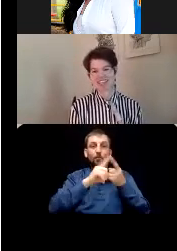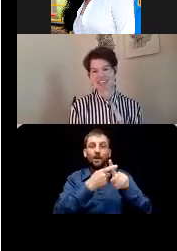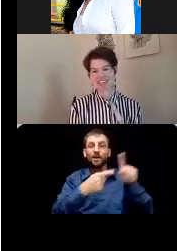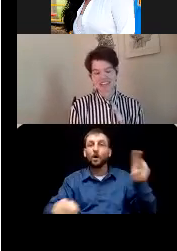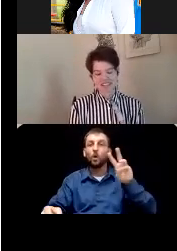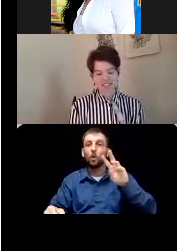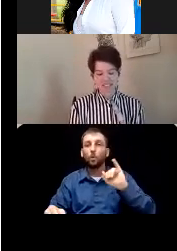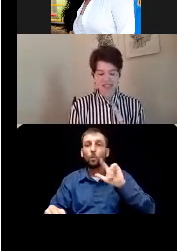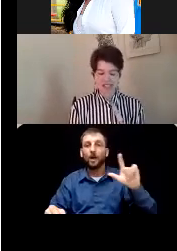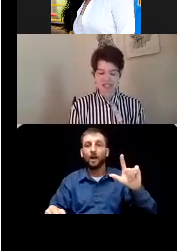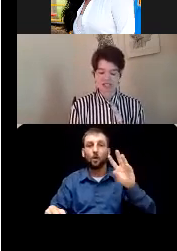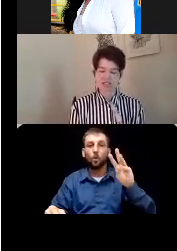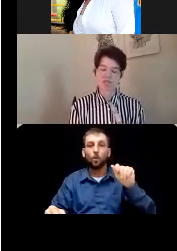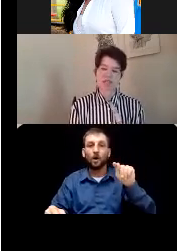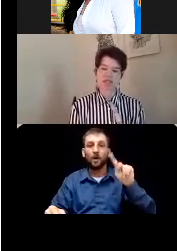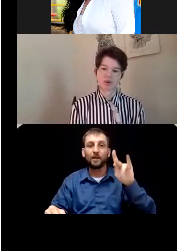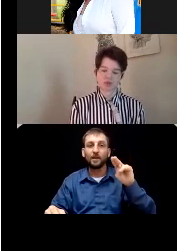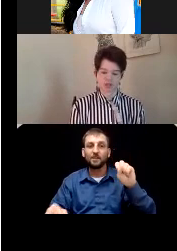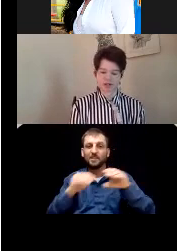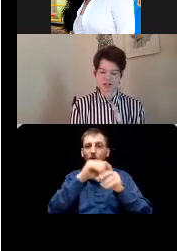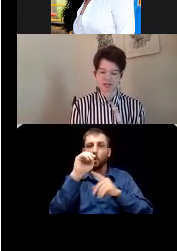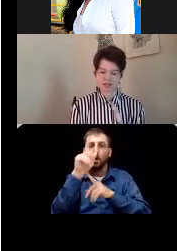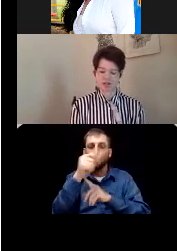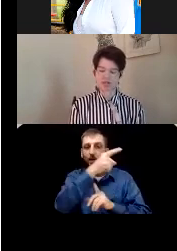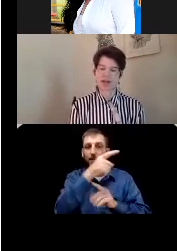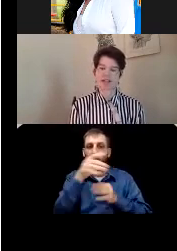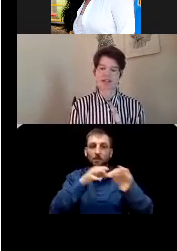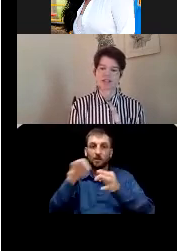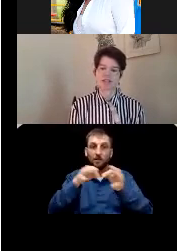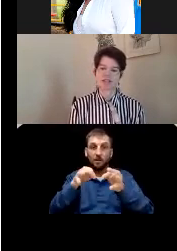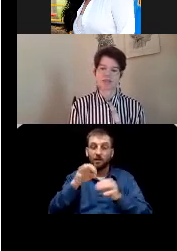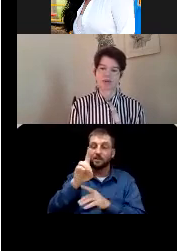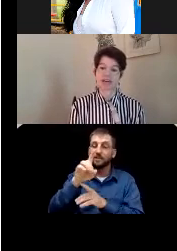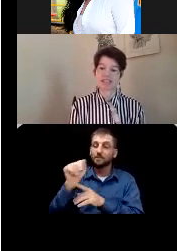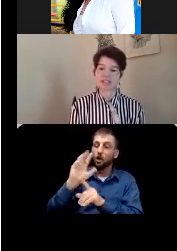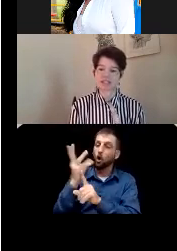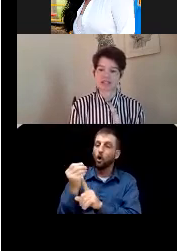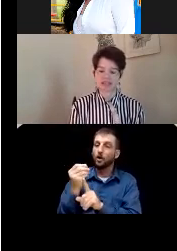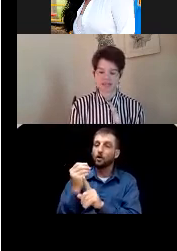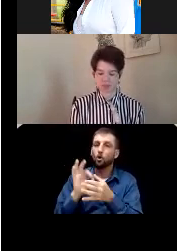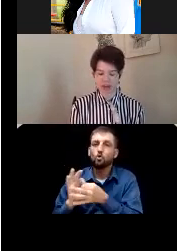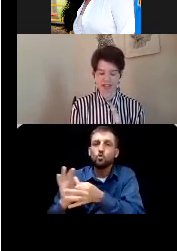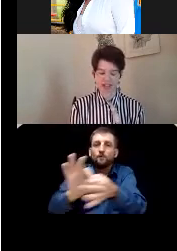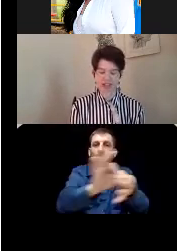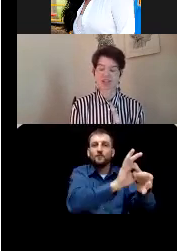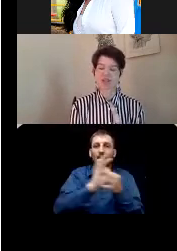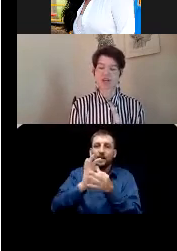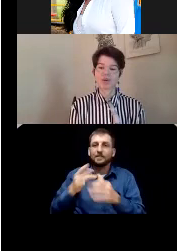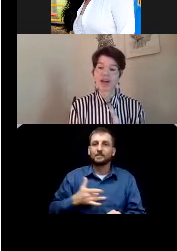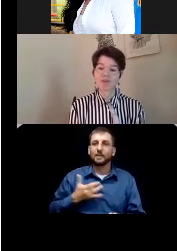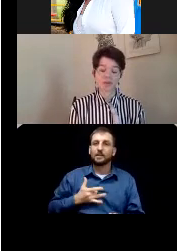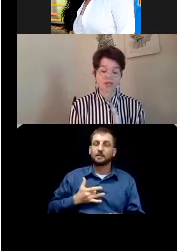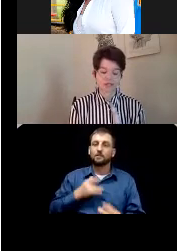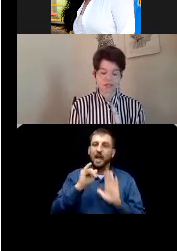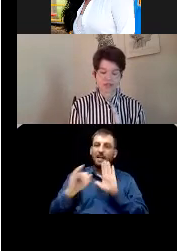perfectly. He says that disability culture is a unifying sense of both identity and pride. We